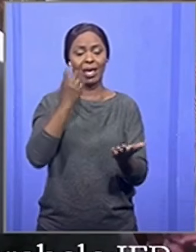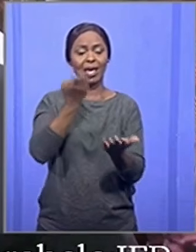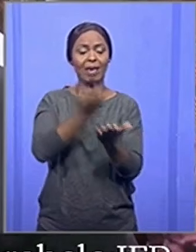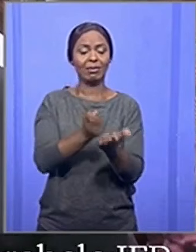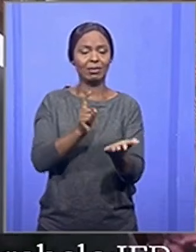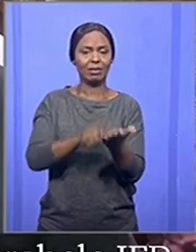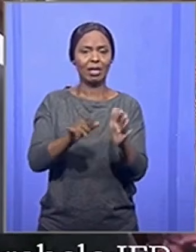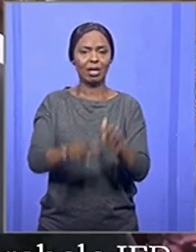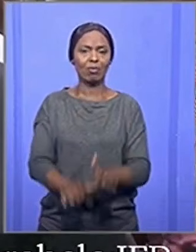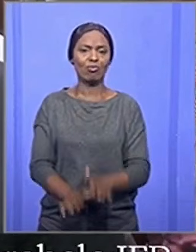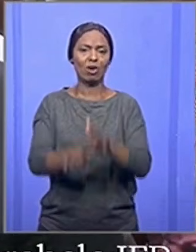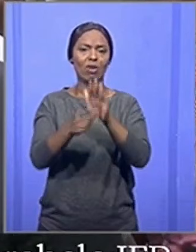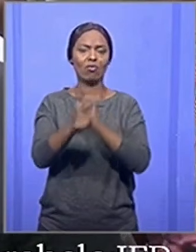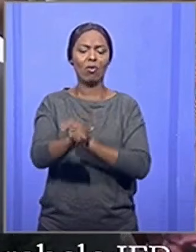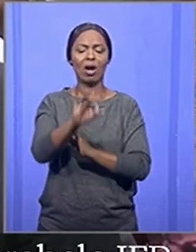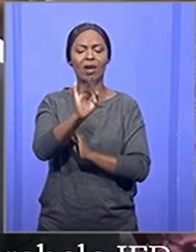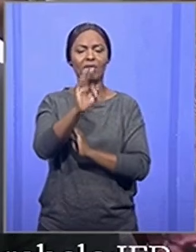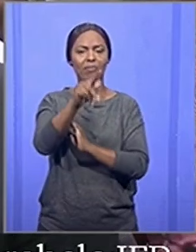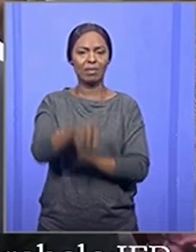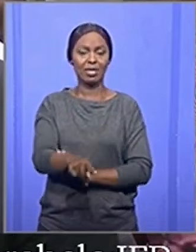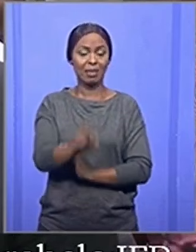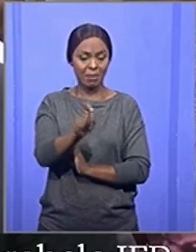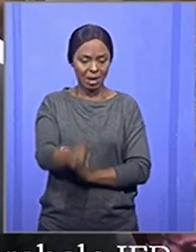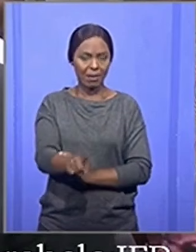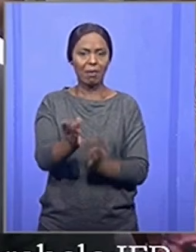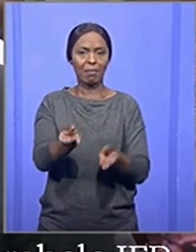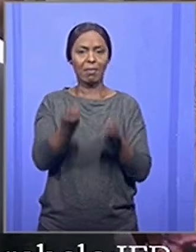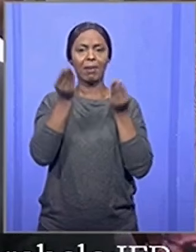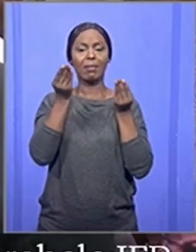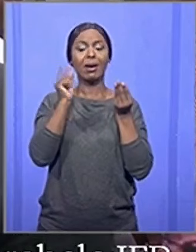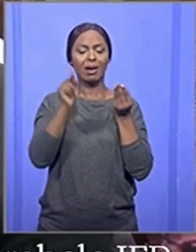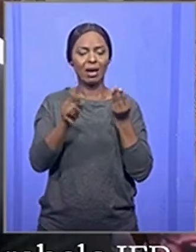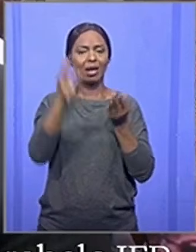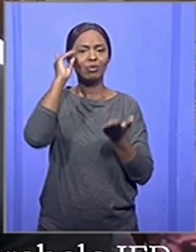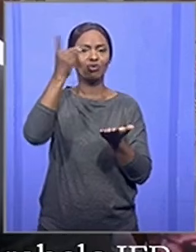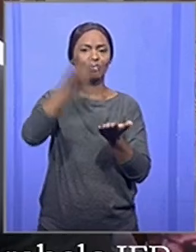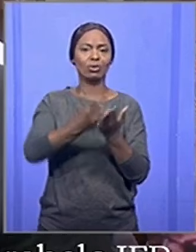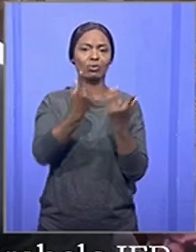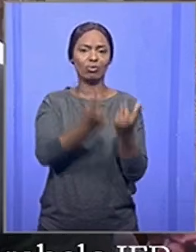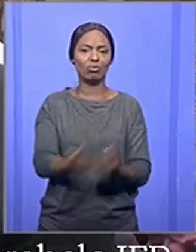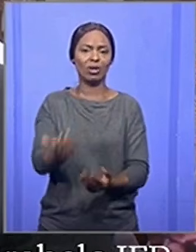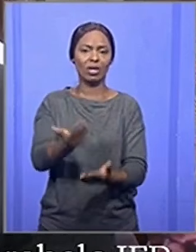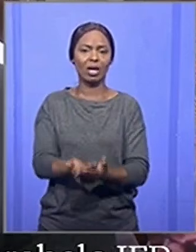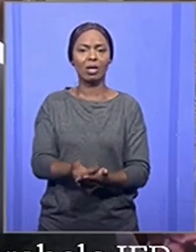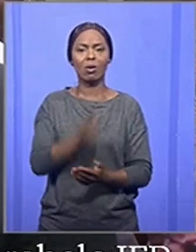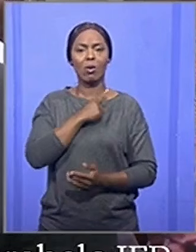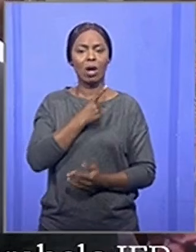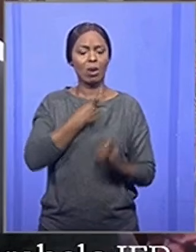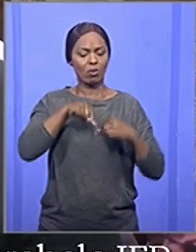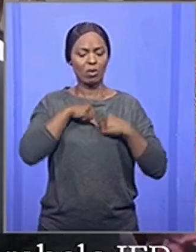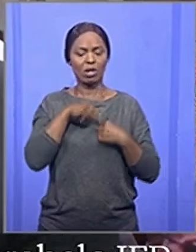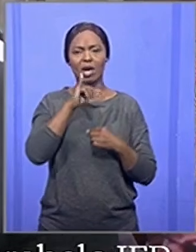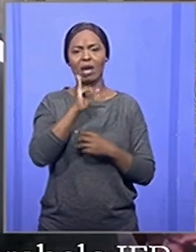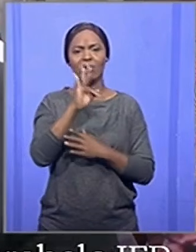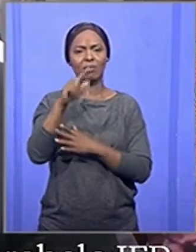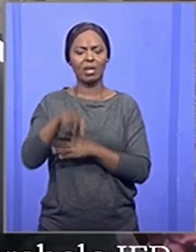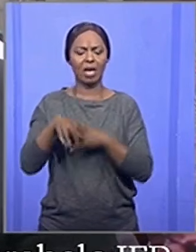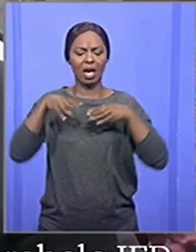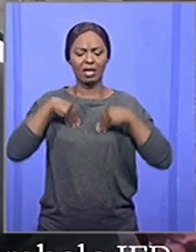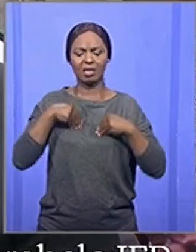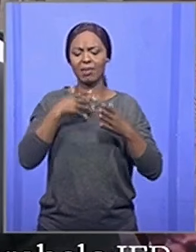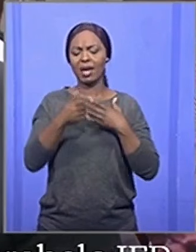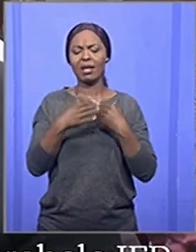is important for the IFP to make an informed decision. I know that as a party, we will never tolerate